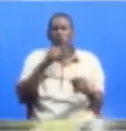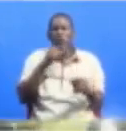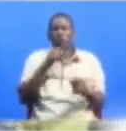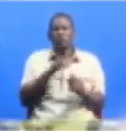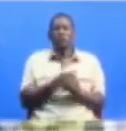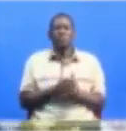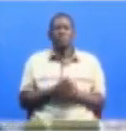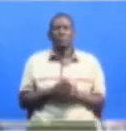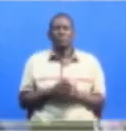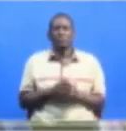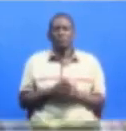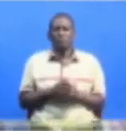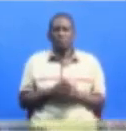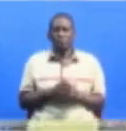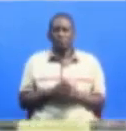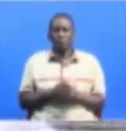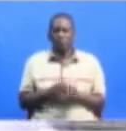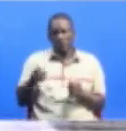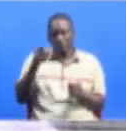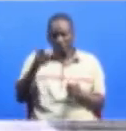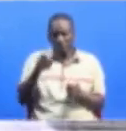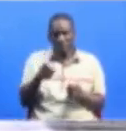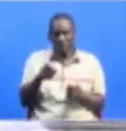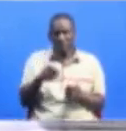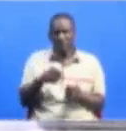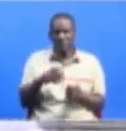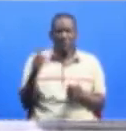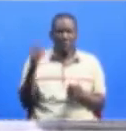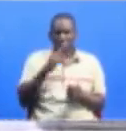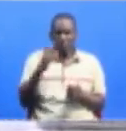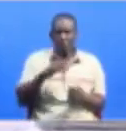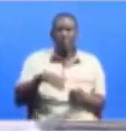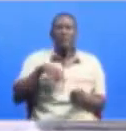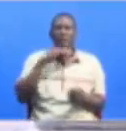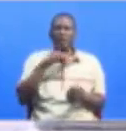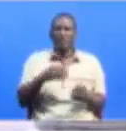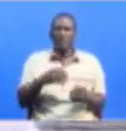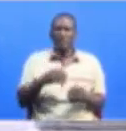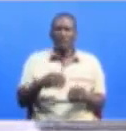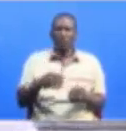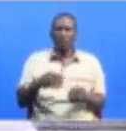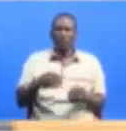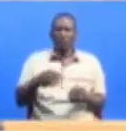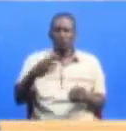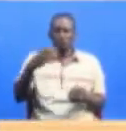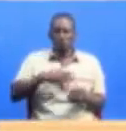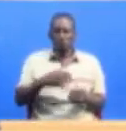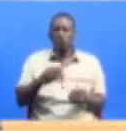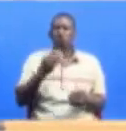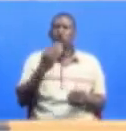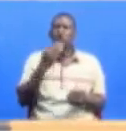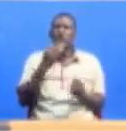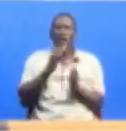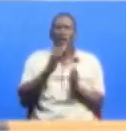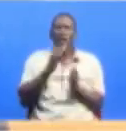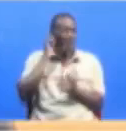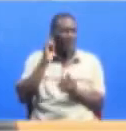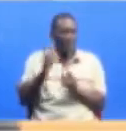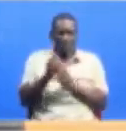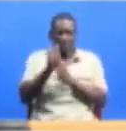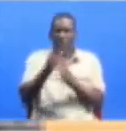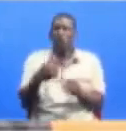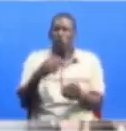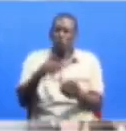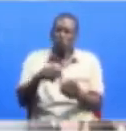rites. These alarming deaths have rattled Luya and Kalenjin elders, who are the custodians